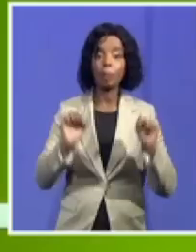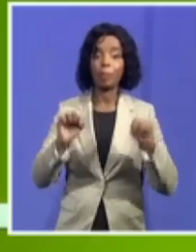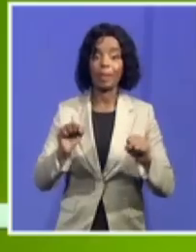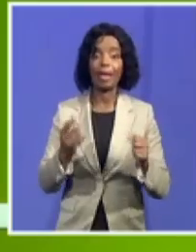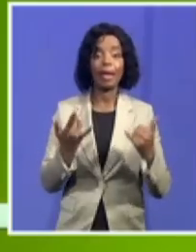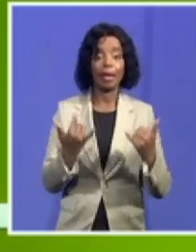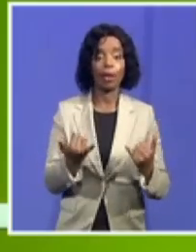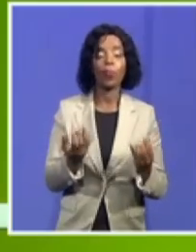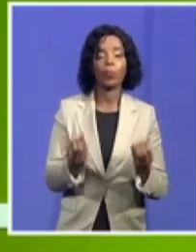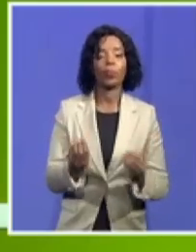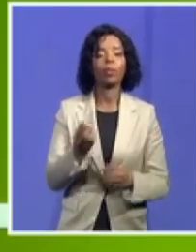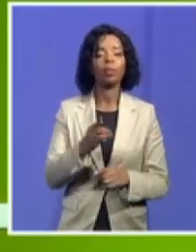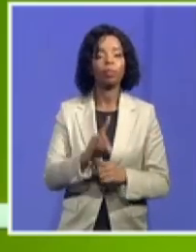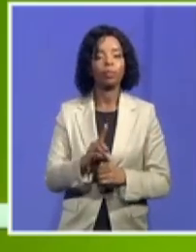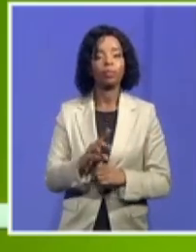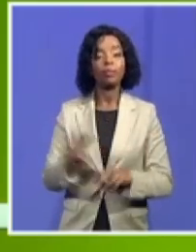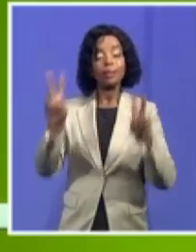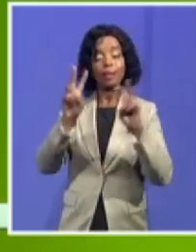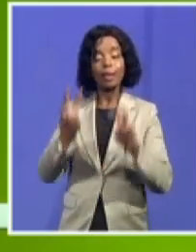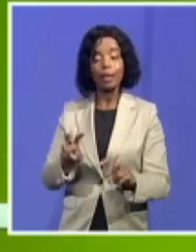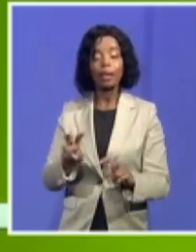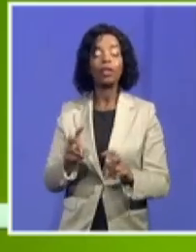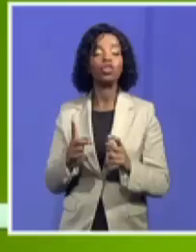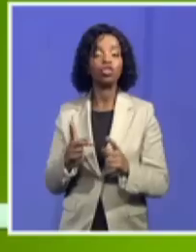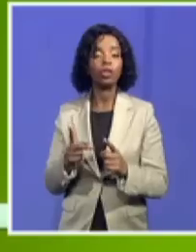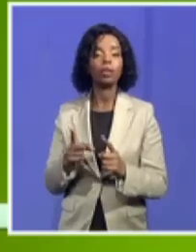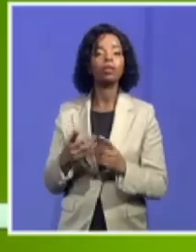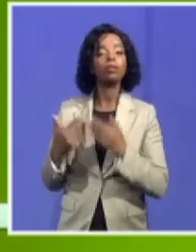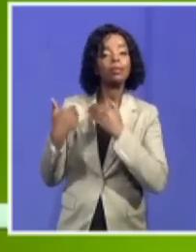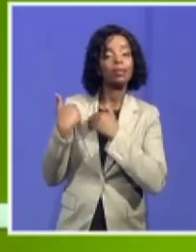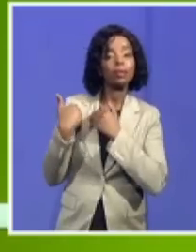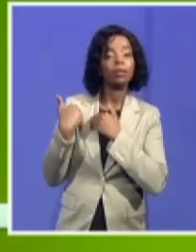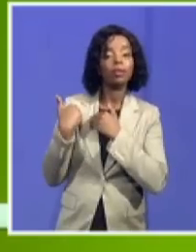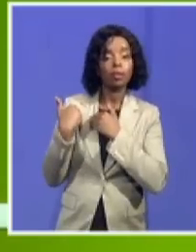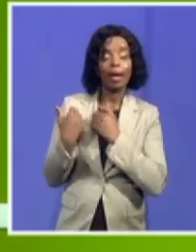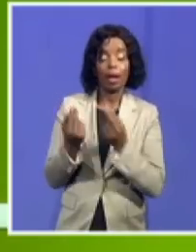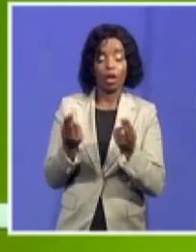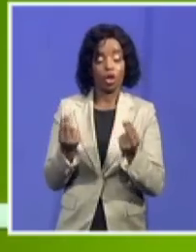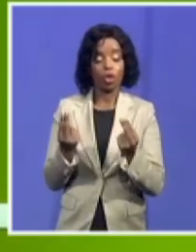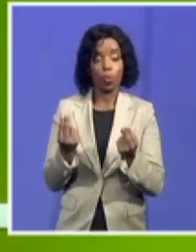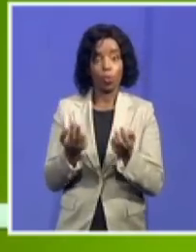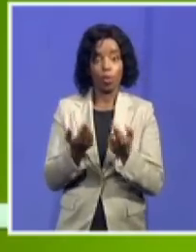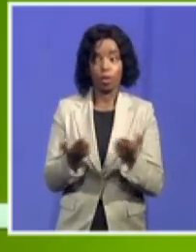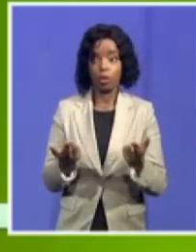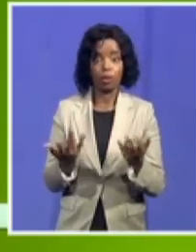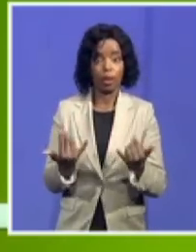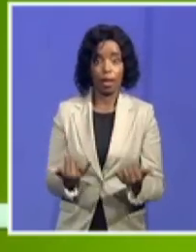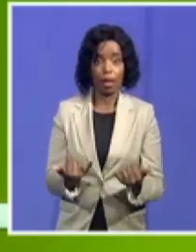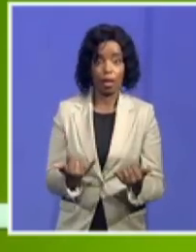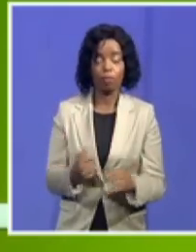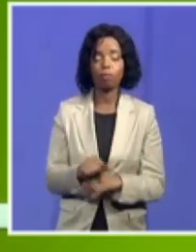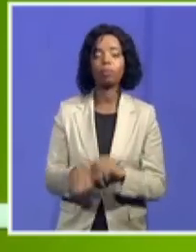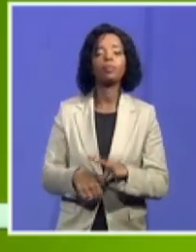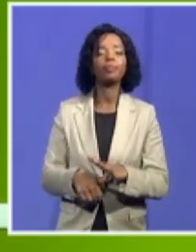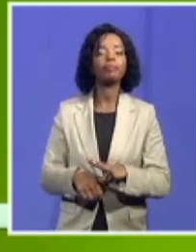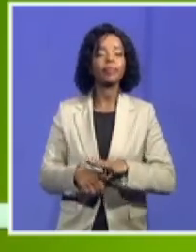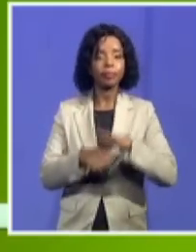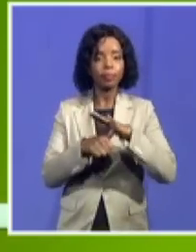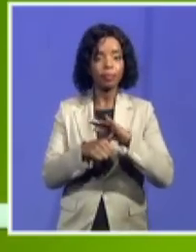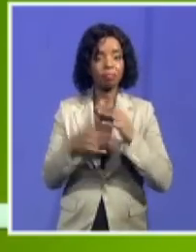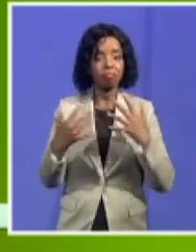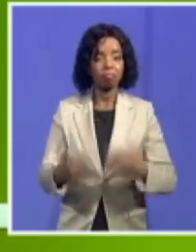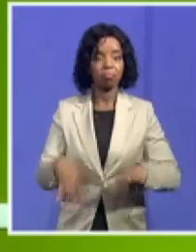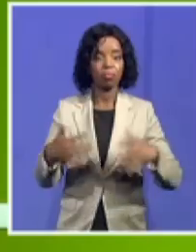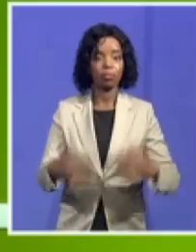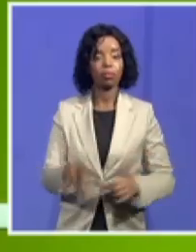insecurity and the development of new energy resources, it is critical that South Africa,